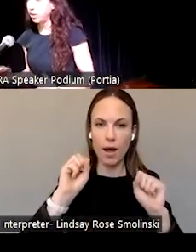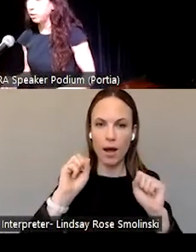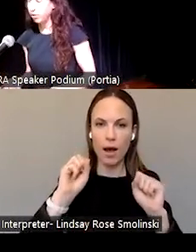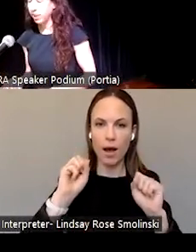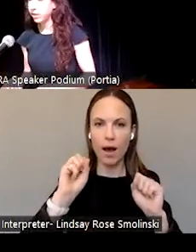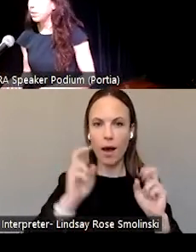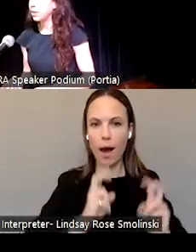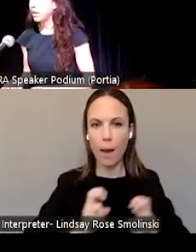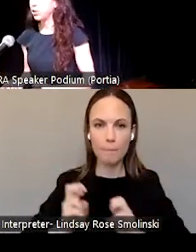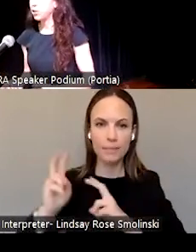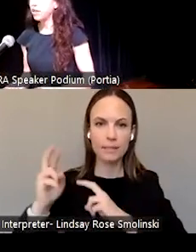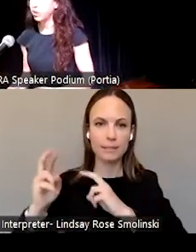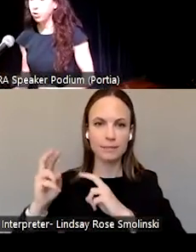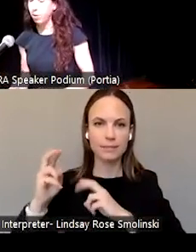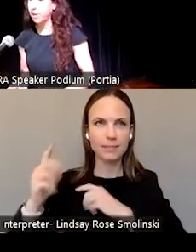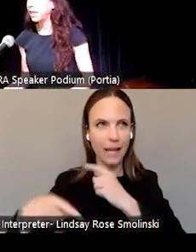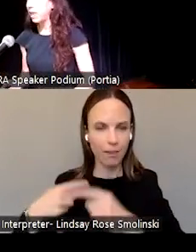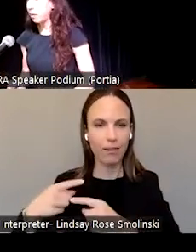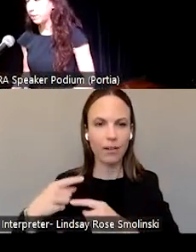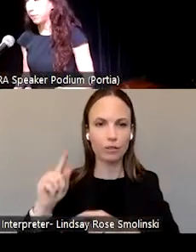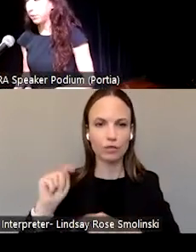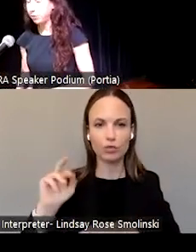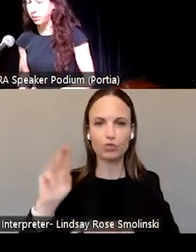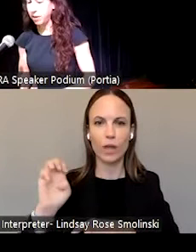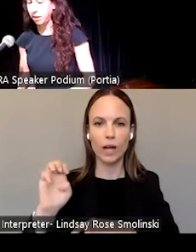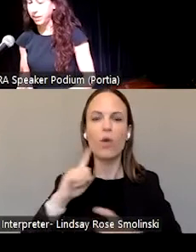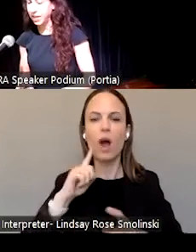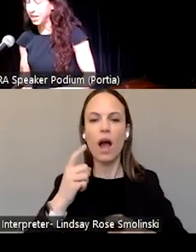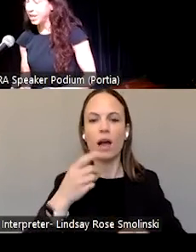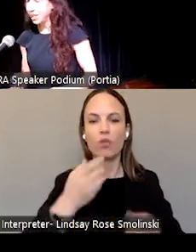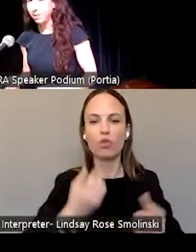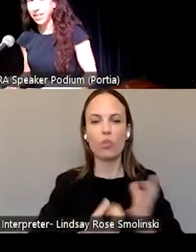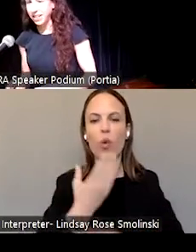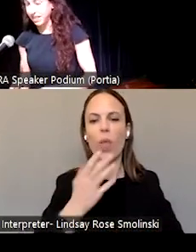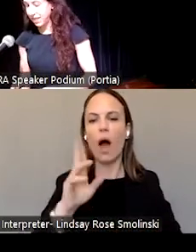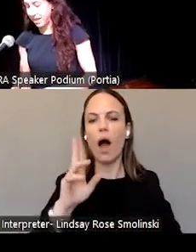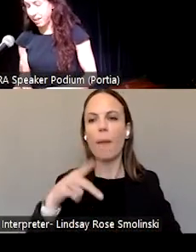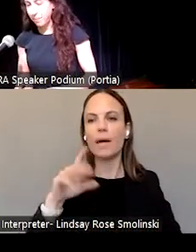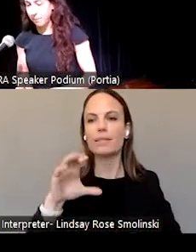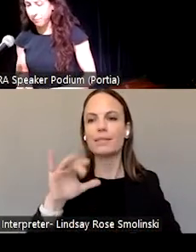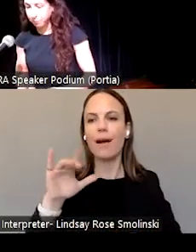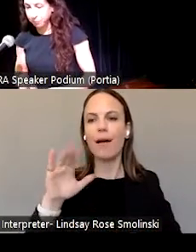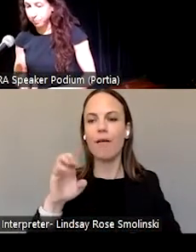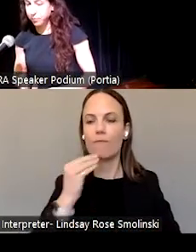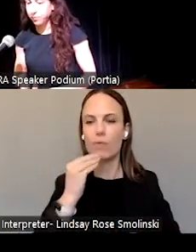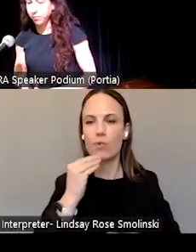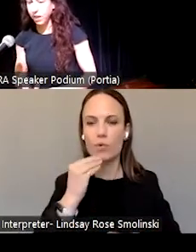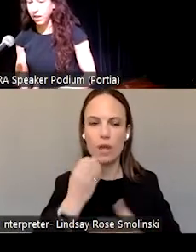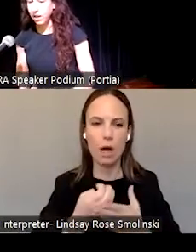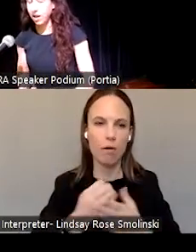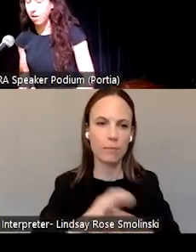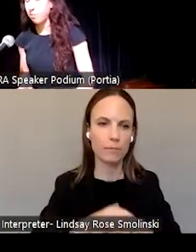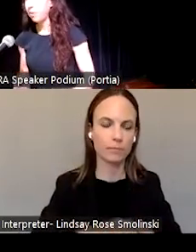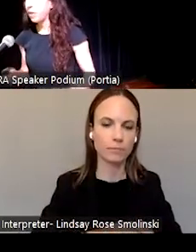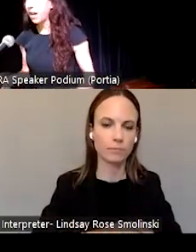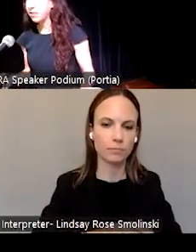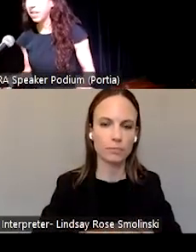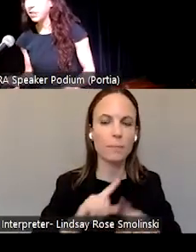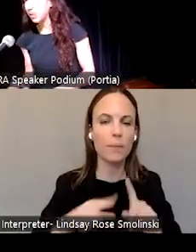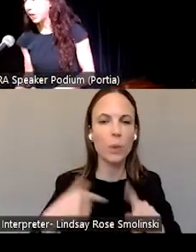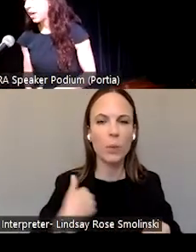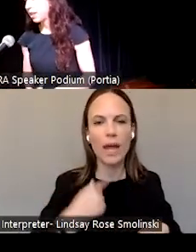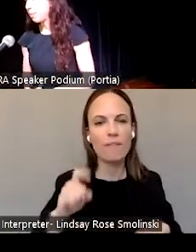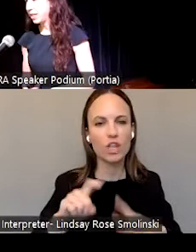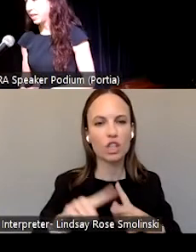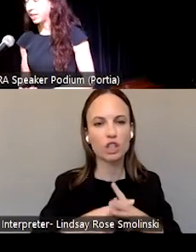is a new trade association that's growing the upcycled food economy. So we'll get into that in a bit. But we have to kind of